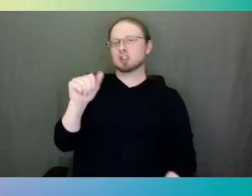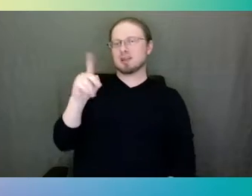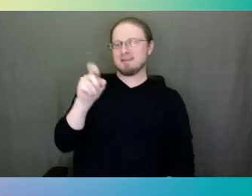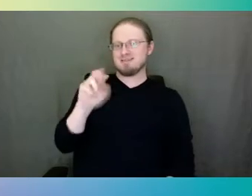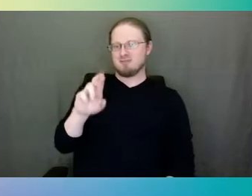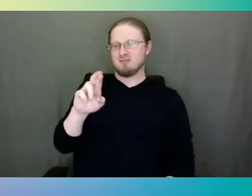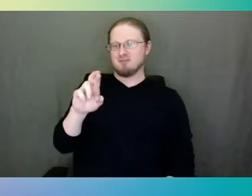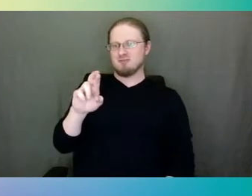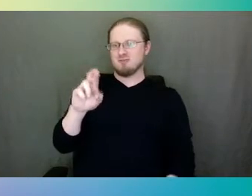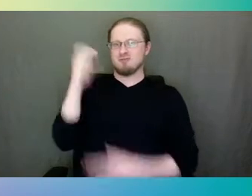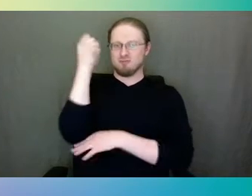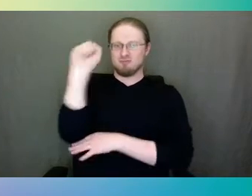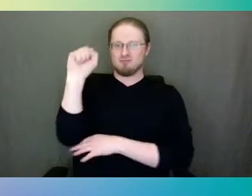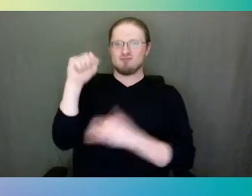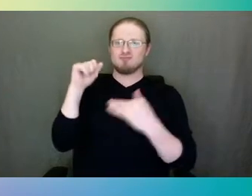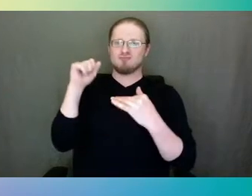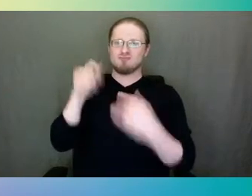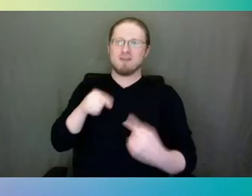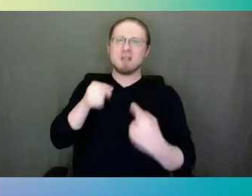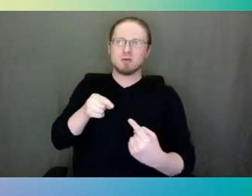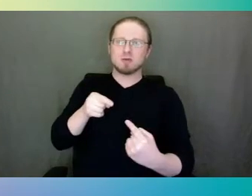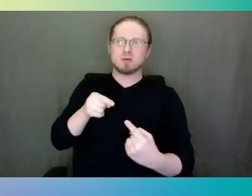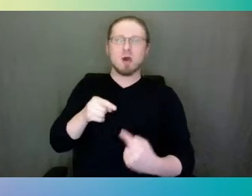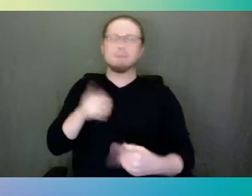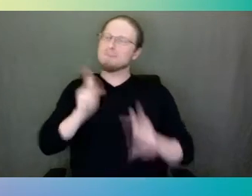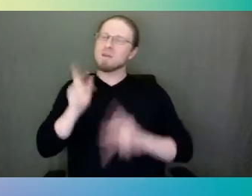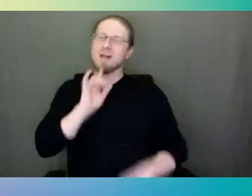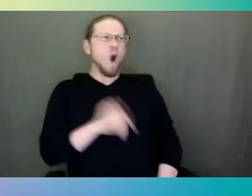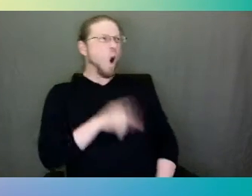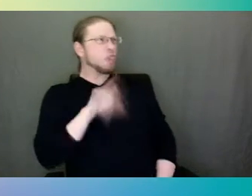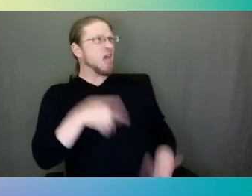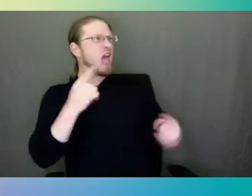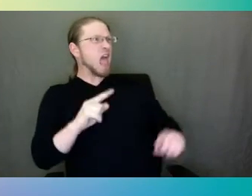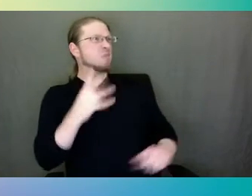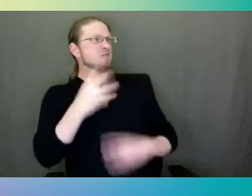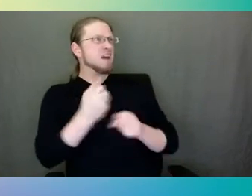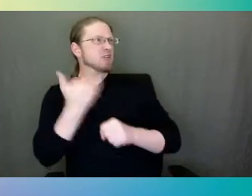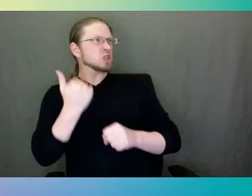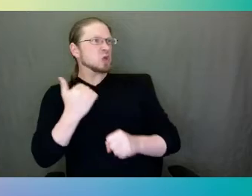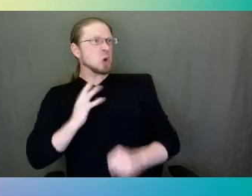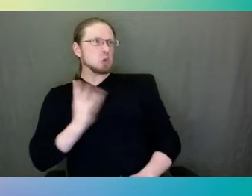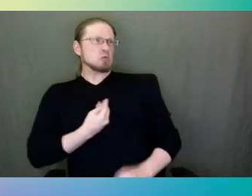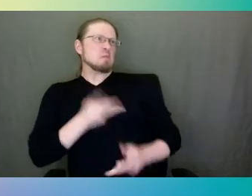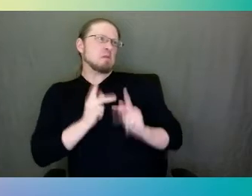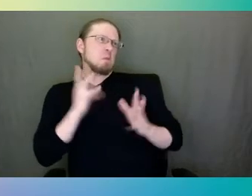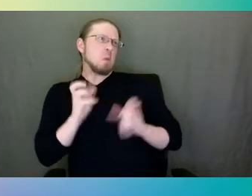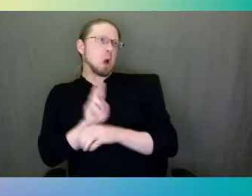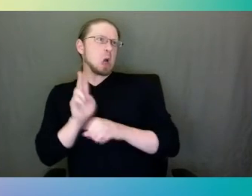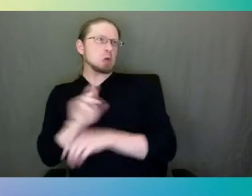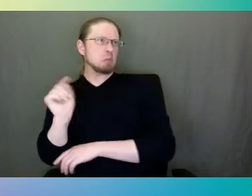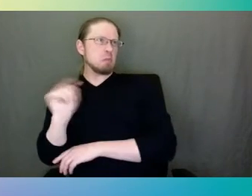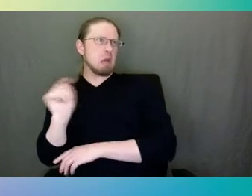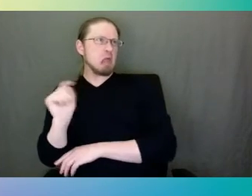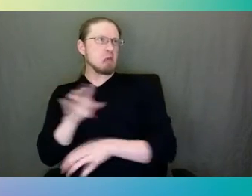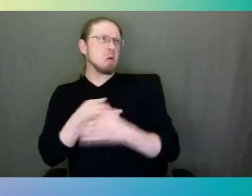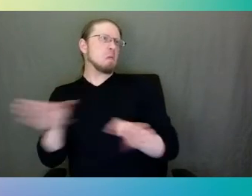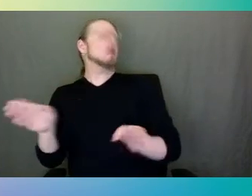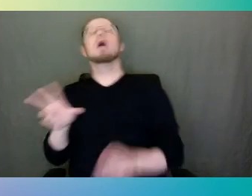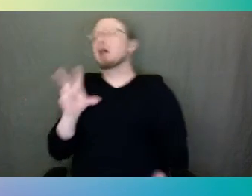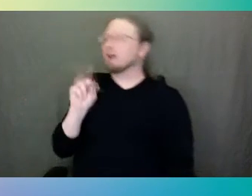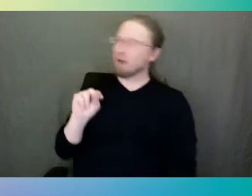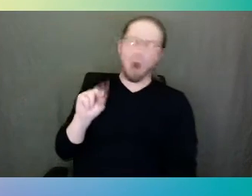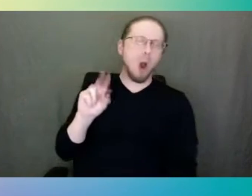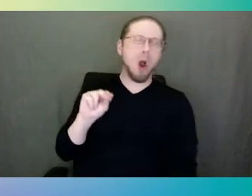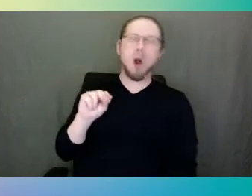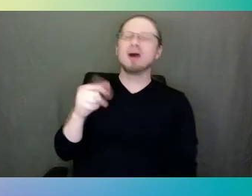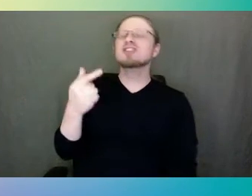say, oh, that's just happened in the last 5 years when trans people wanted to use toilets. No, the gender revolution happened